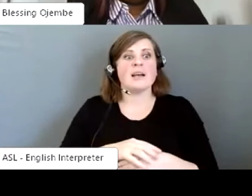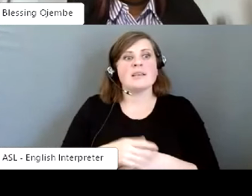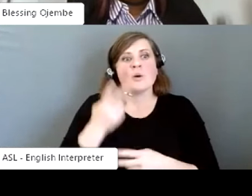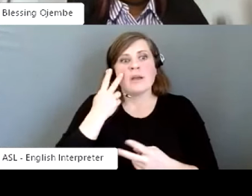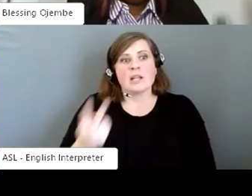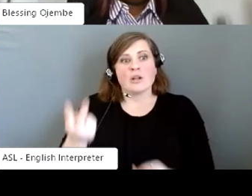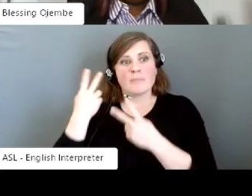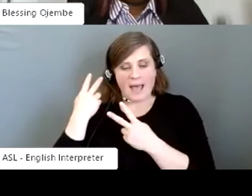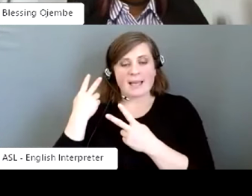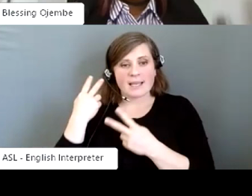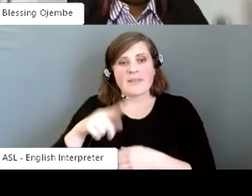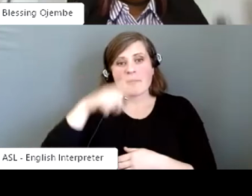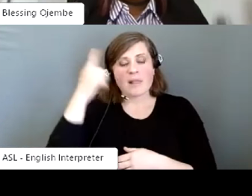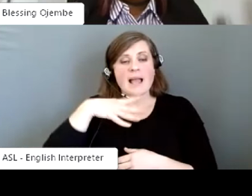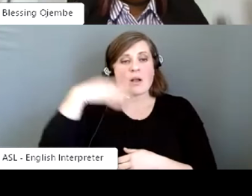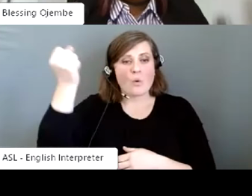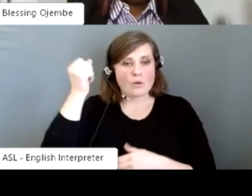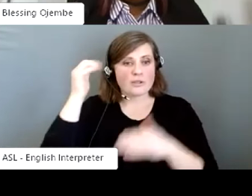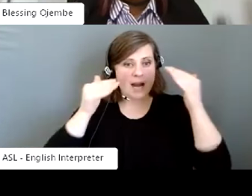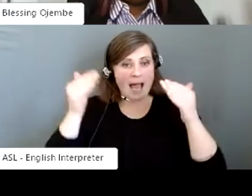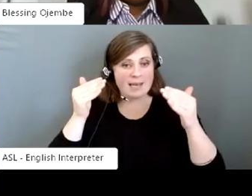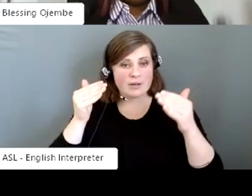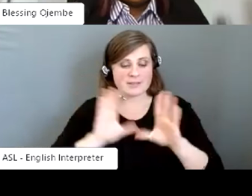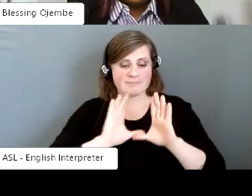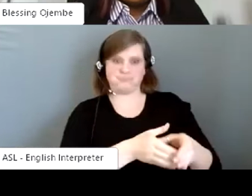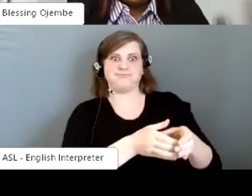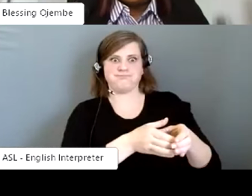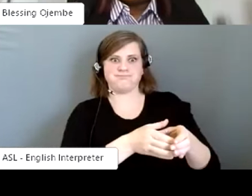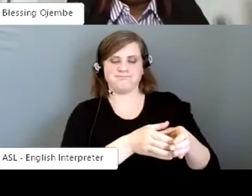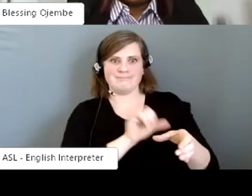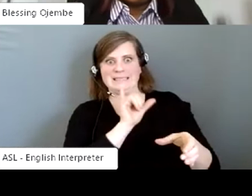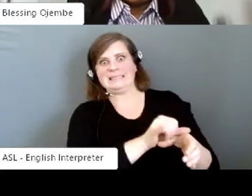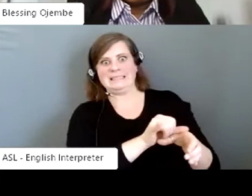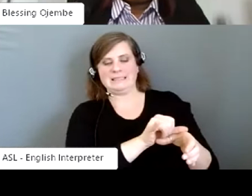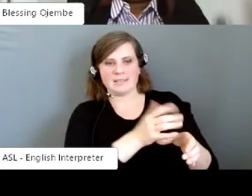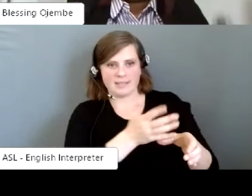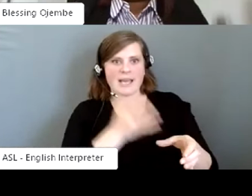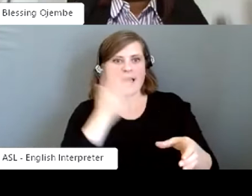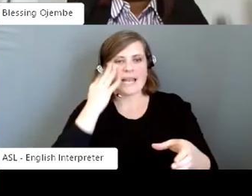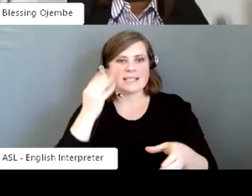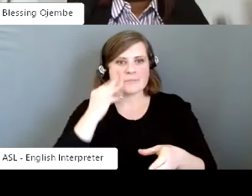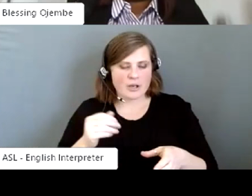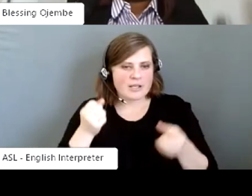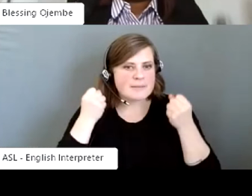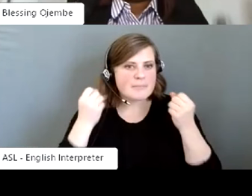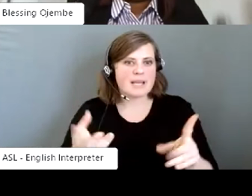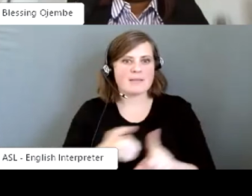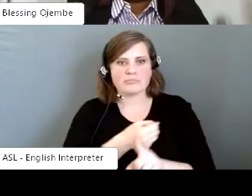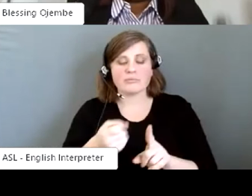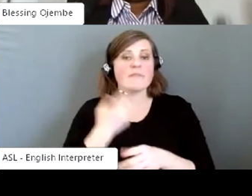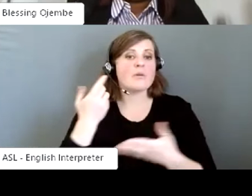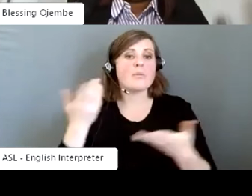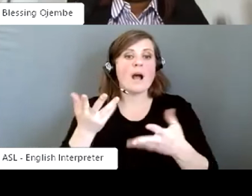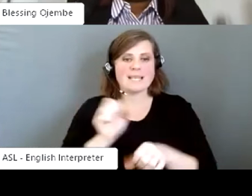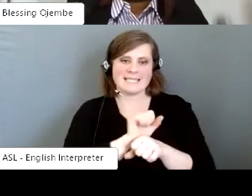lane of the fact that Black older adults have been subjugated and have actually experienced brutality from slavery.